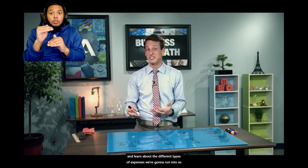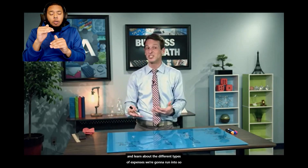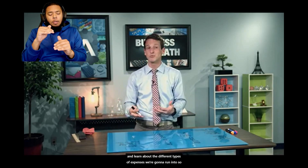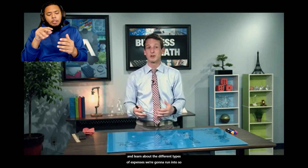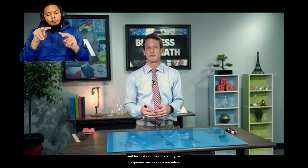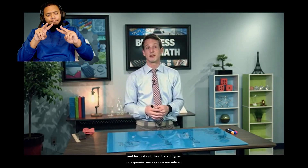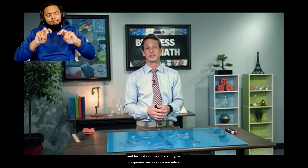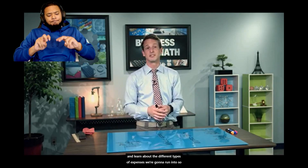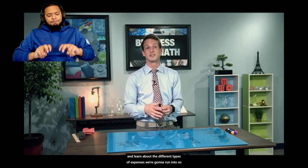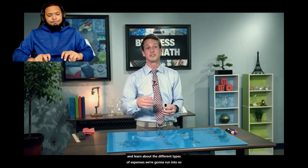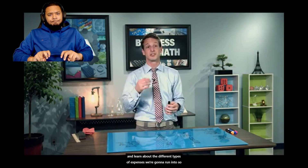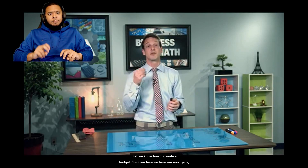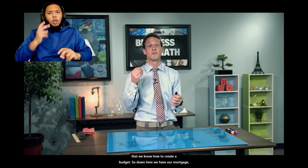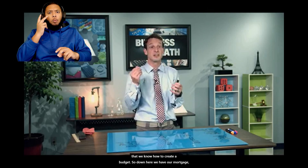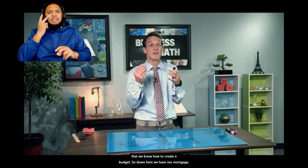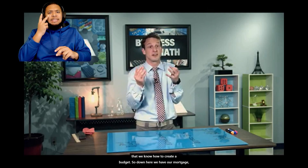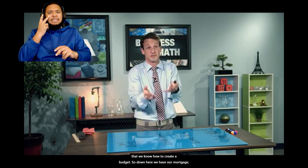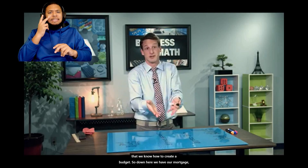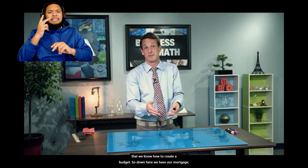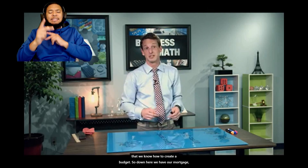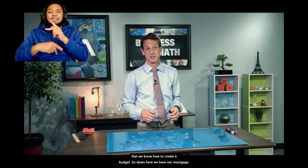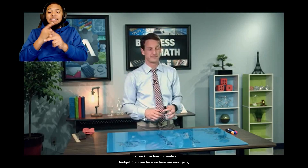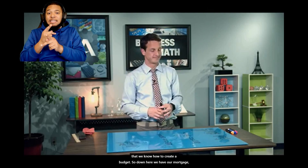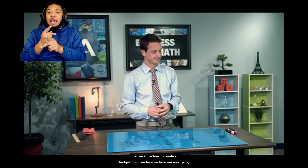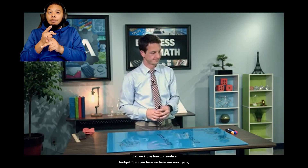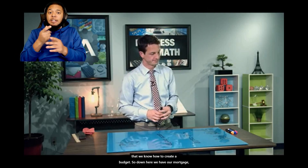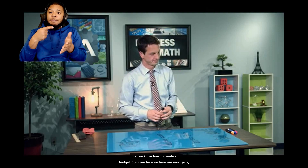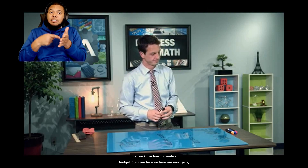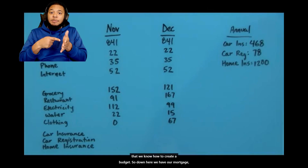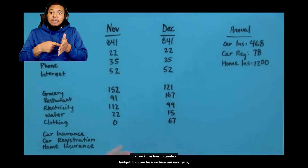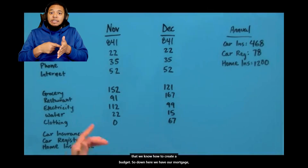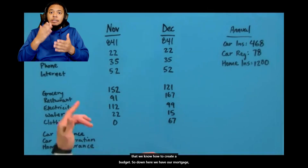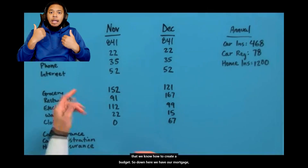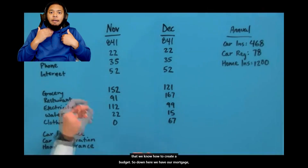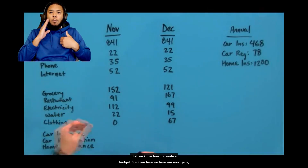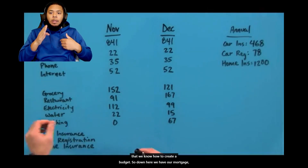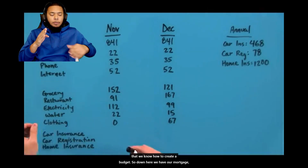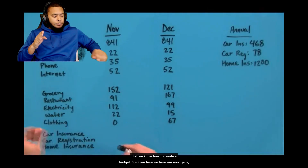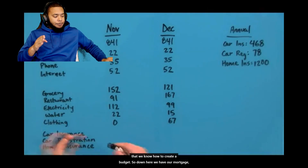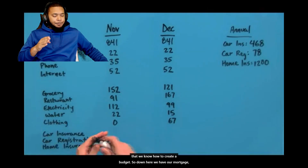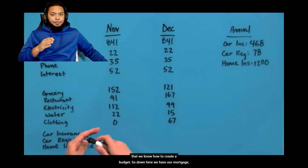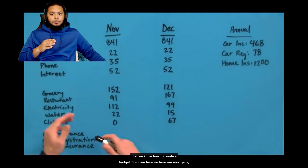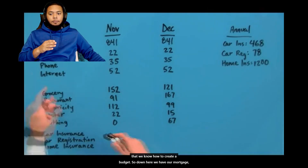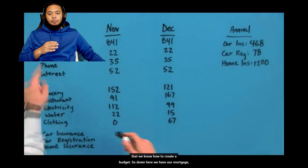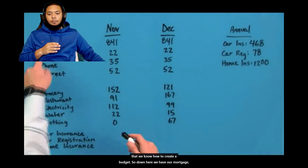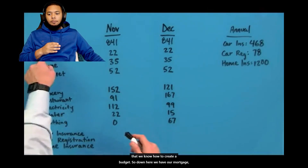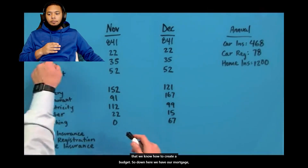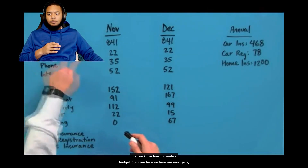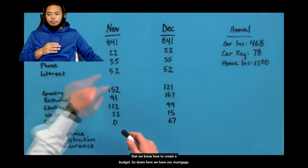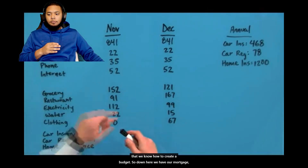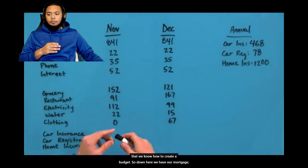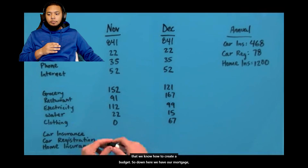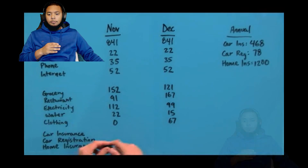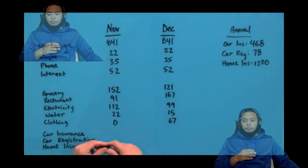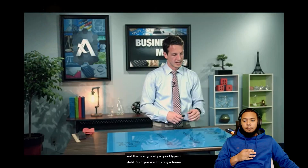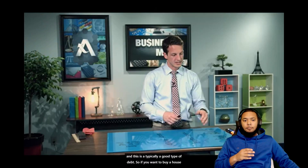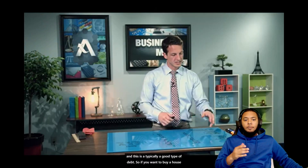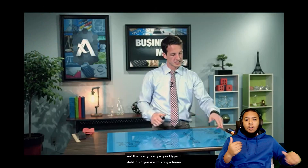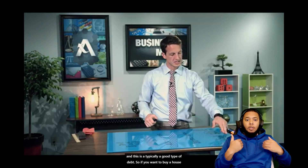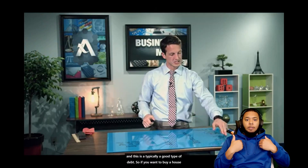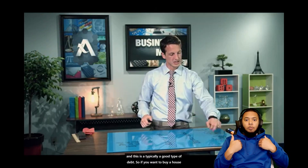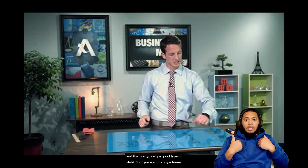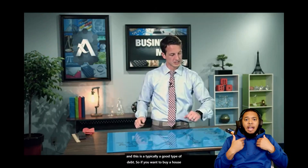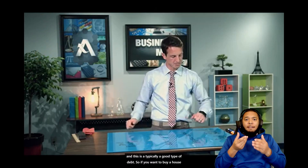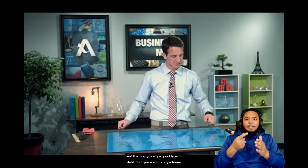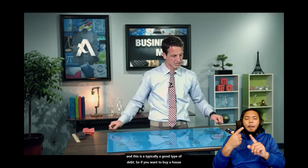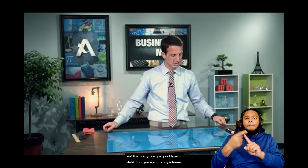of expenses we're going to run into so that we know how to create a budget. So down here, we have our mortgage, and